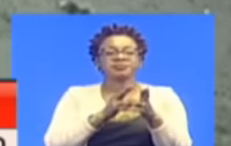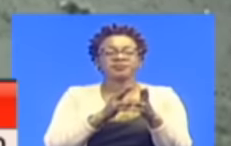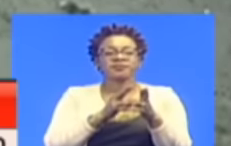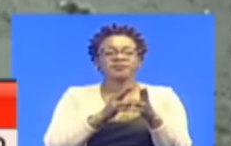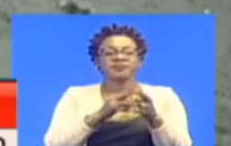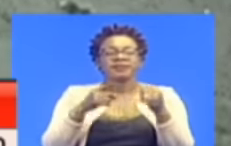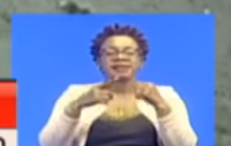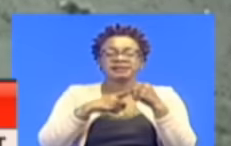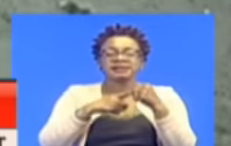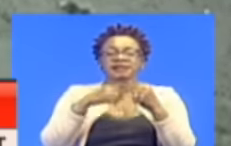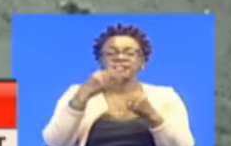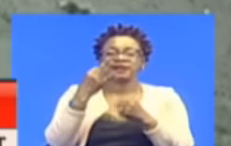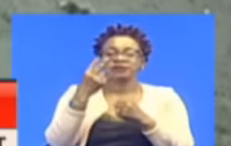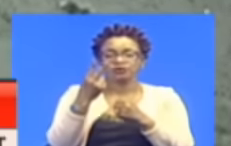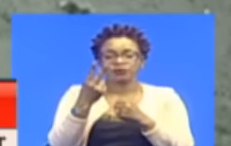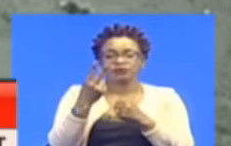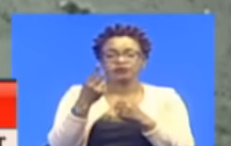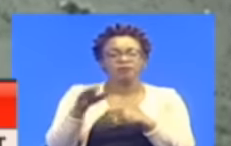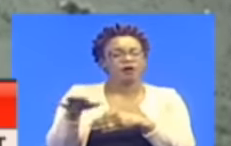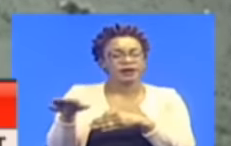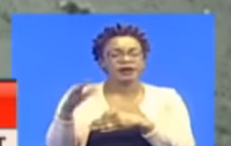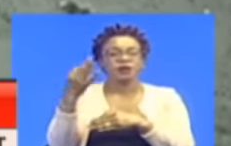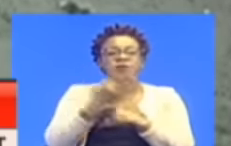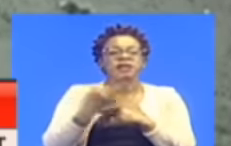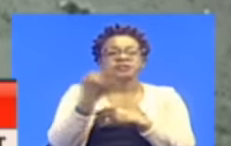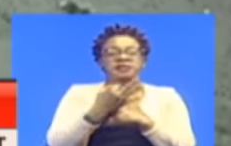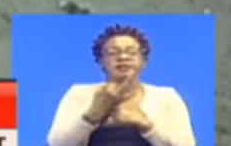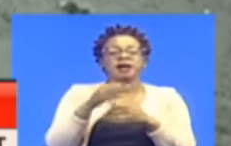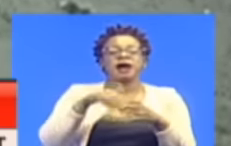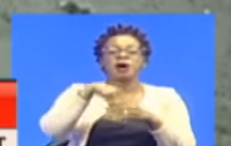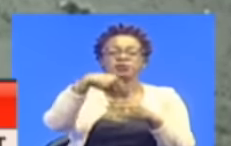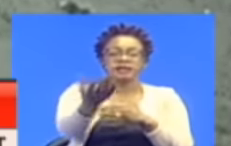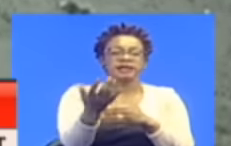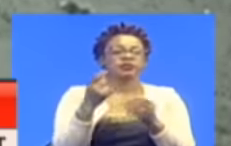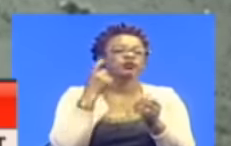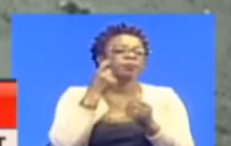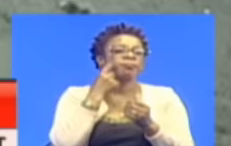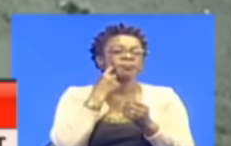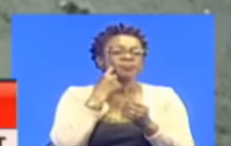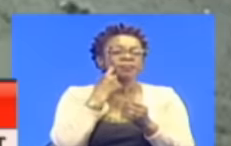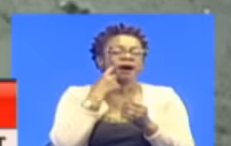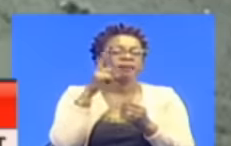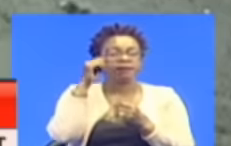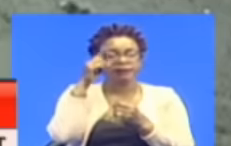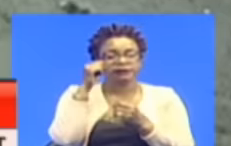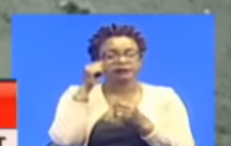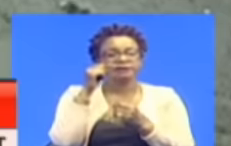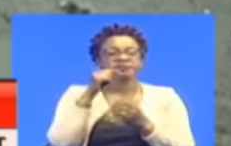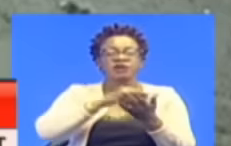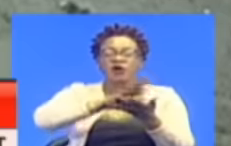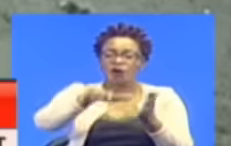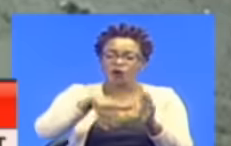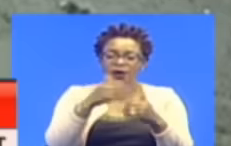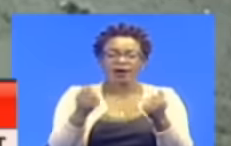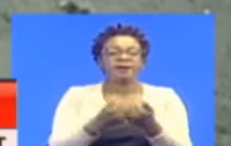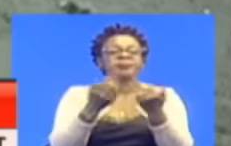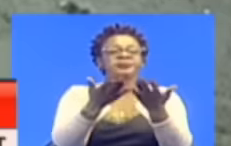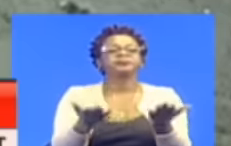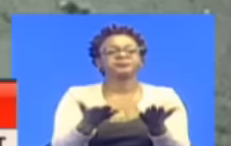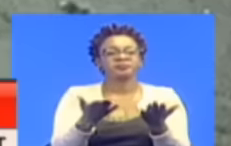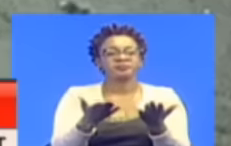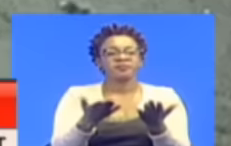6:32 a.m. Wednesday, outside this hardware shop in Bamburi, Mombasa. This is where it all played out. The plotters had